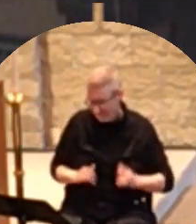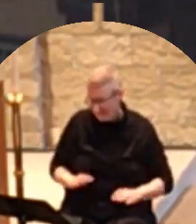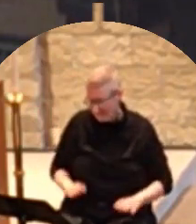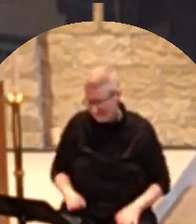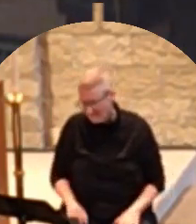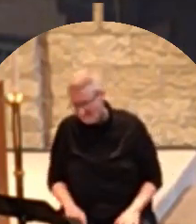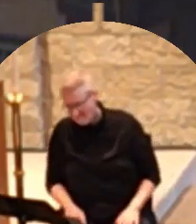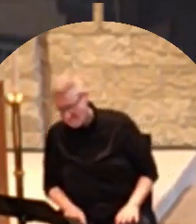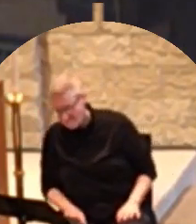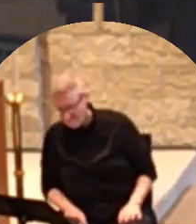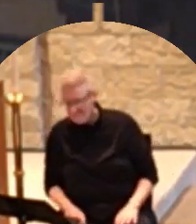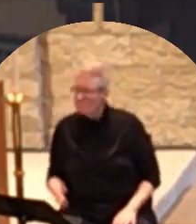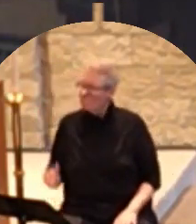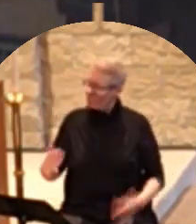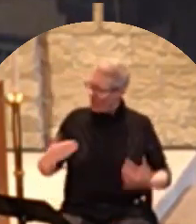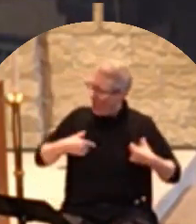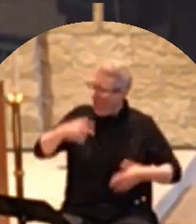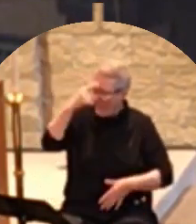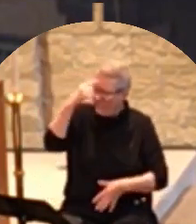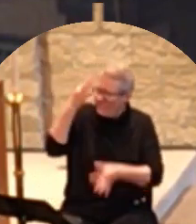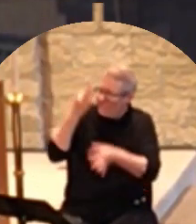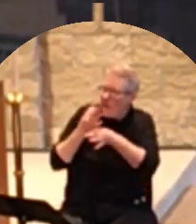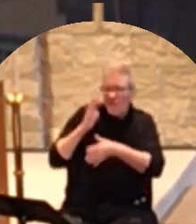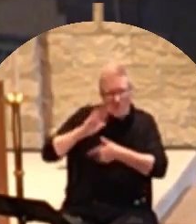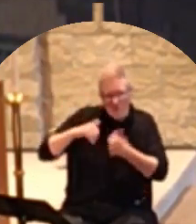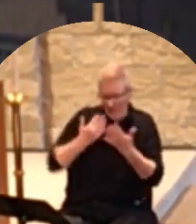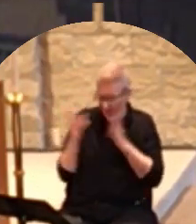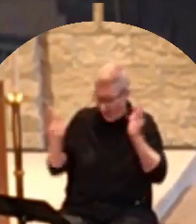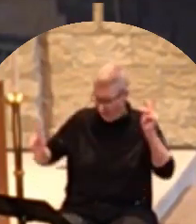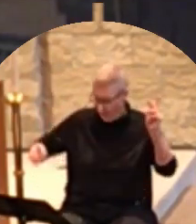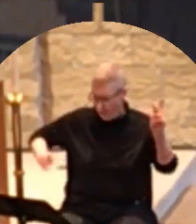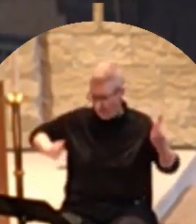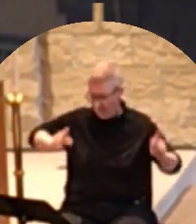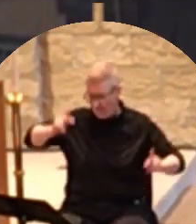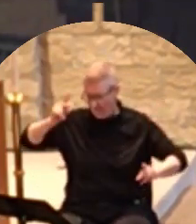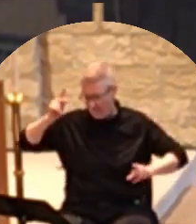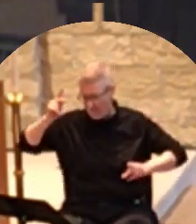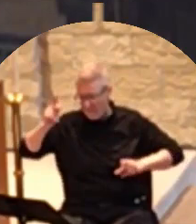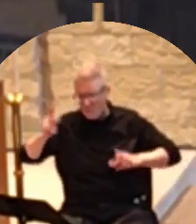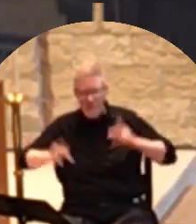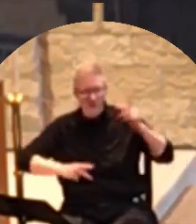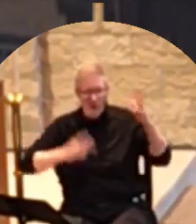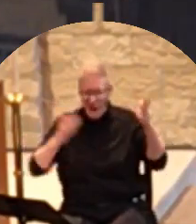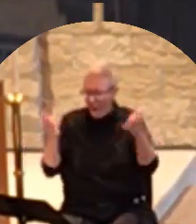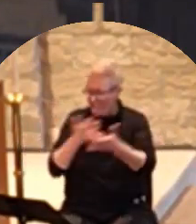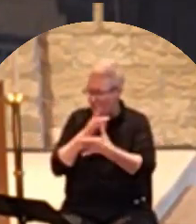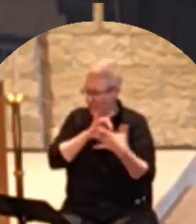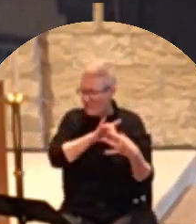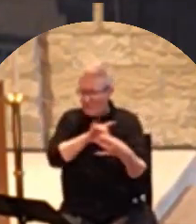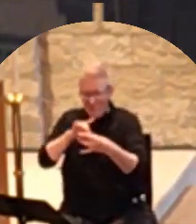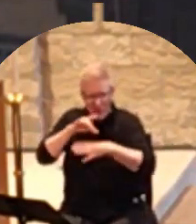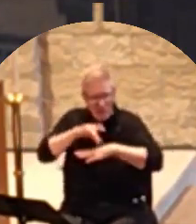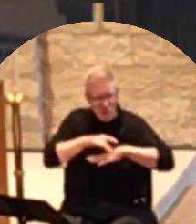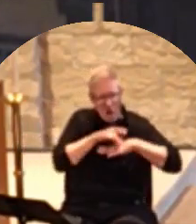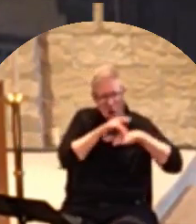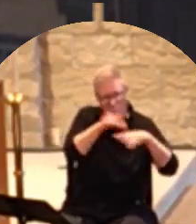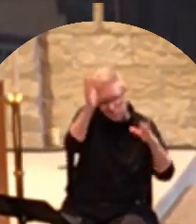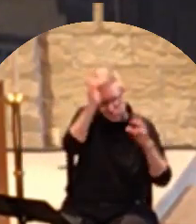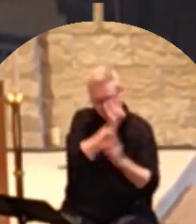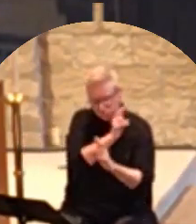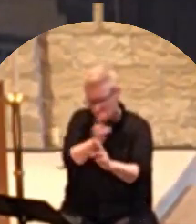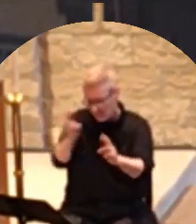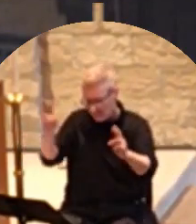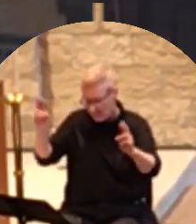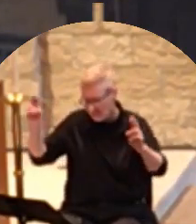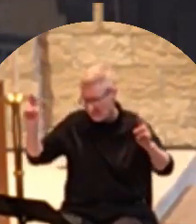earth. In our faith in humankind, in our respect for what is earthly, in